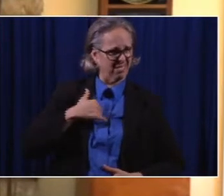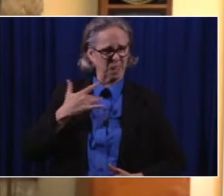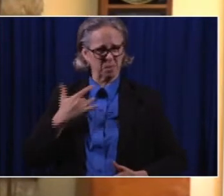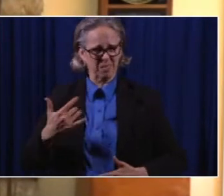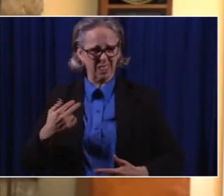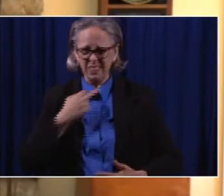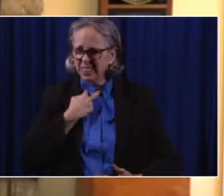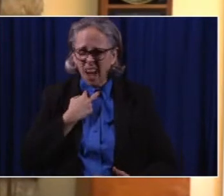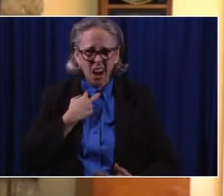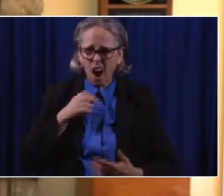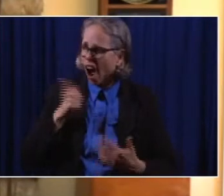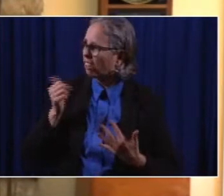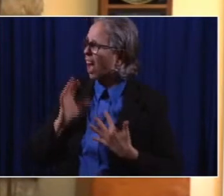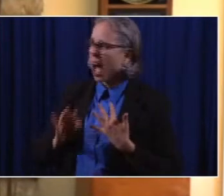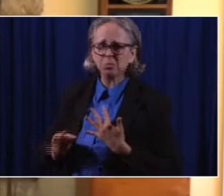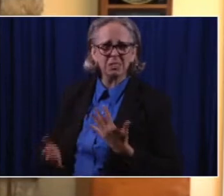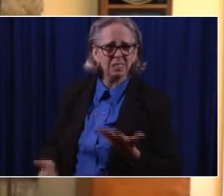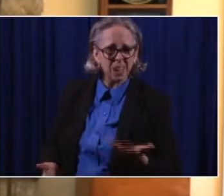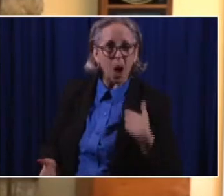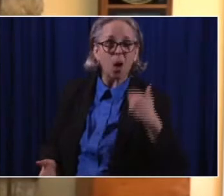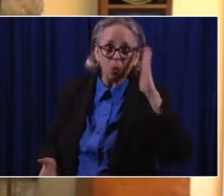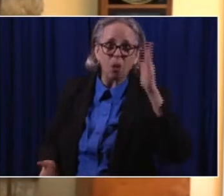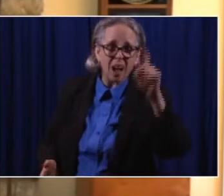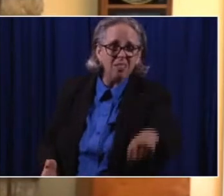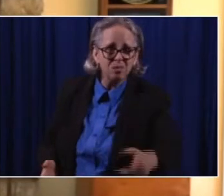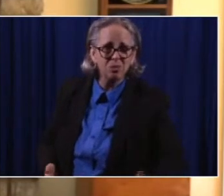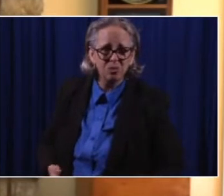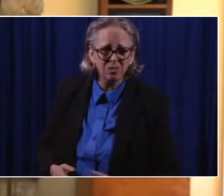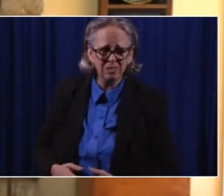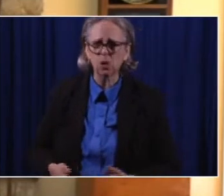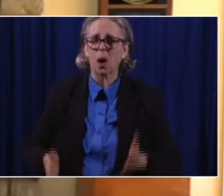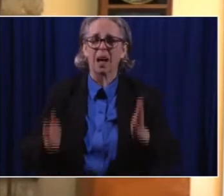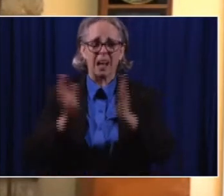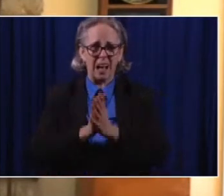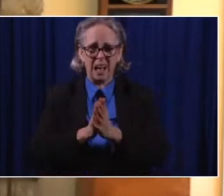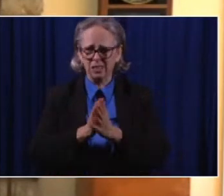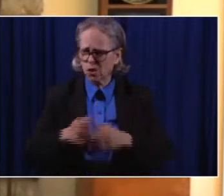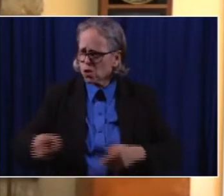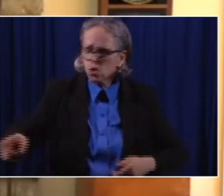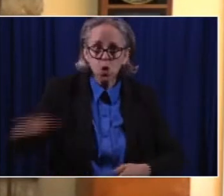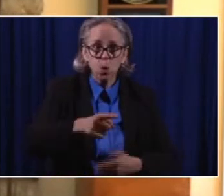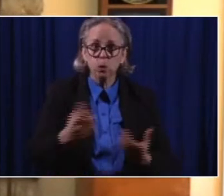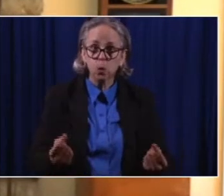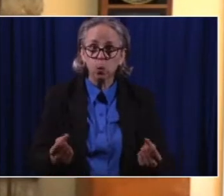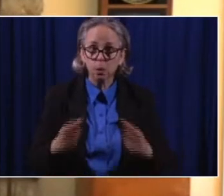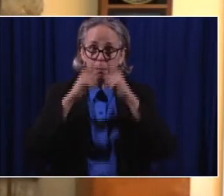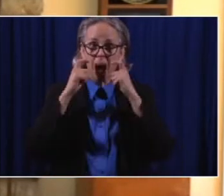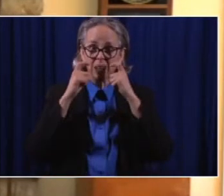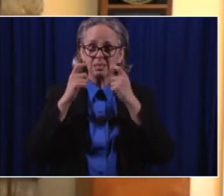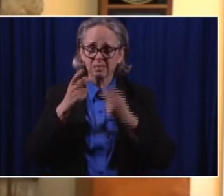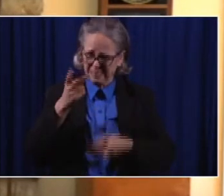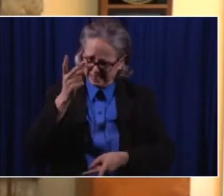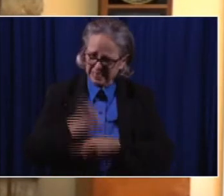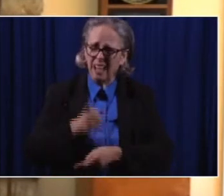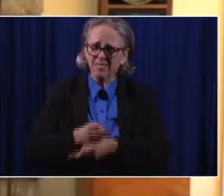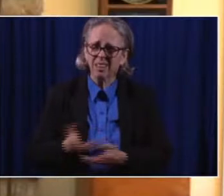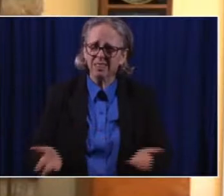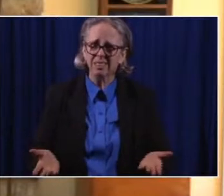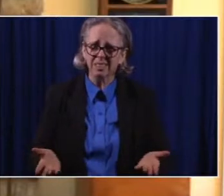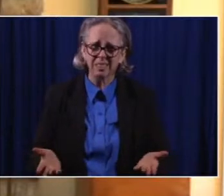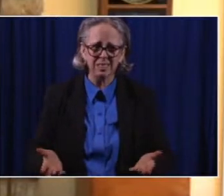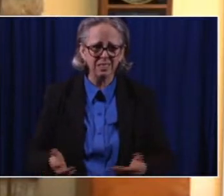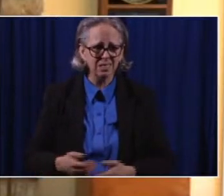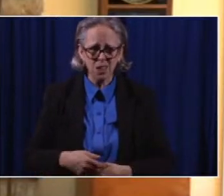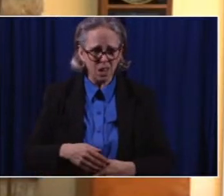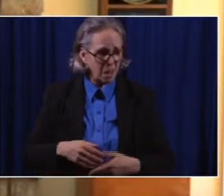what I'm asking the people of Ohio to do, put your mask on, stay. Be careful. Don't go to that party.